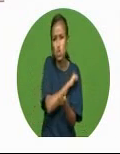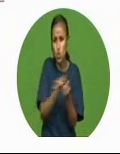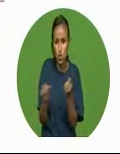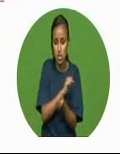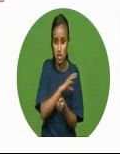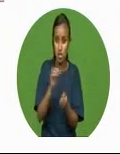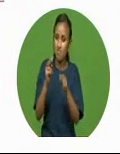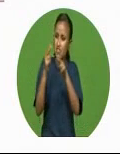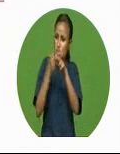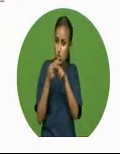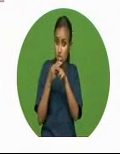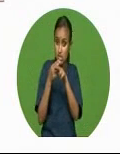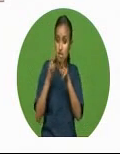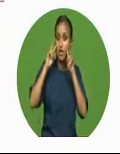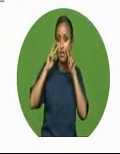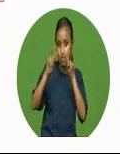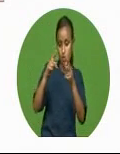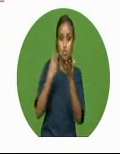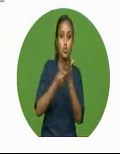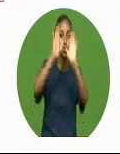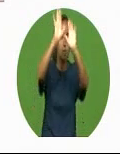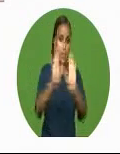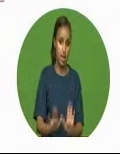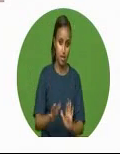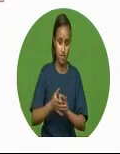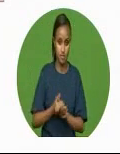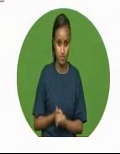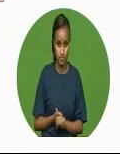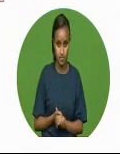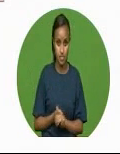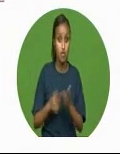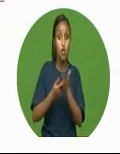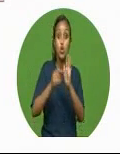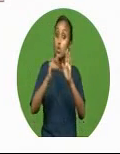a distorted and foreshortened view of those planes.